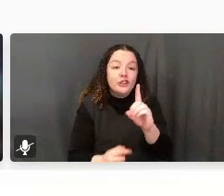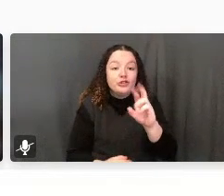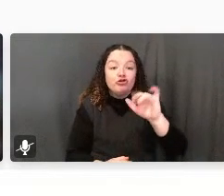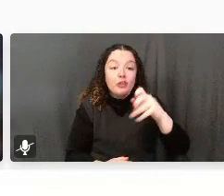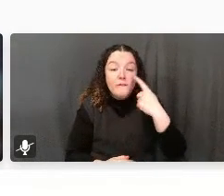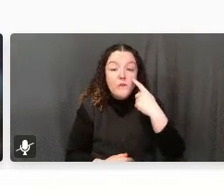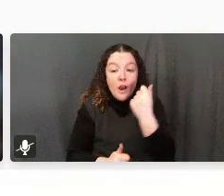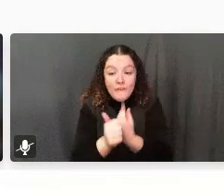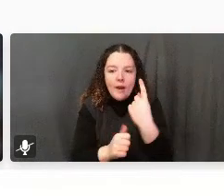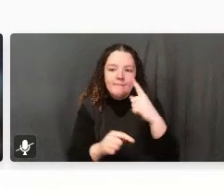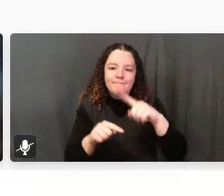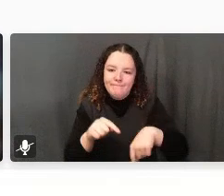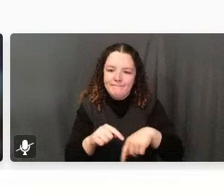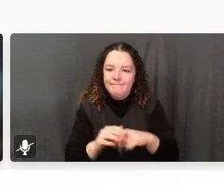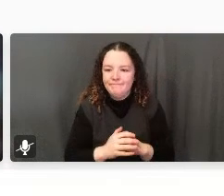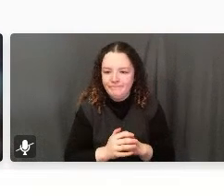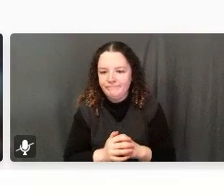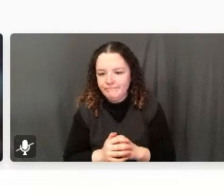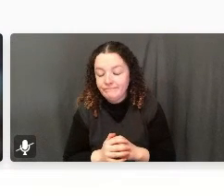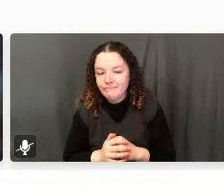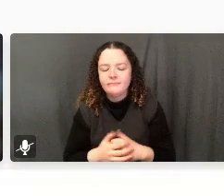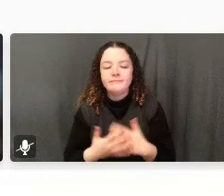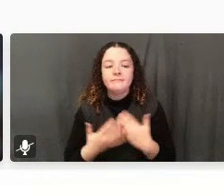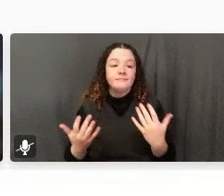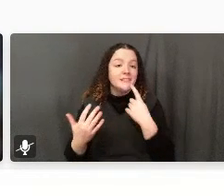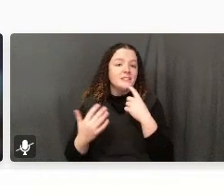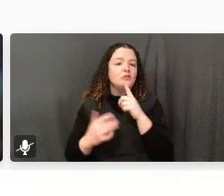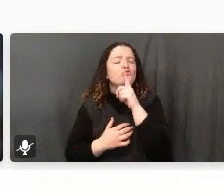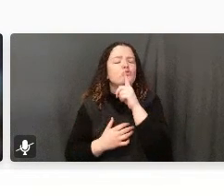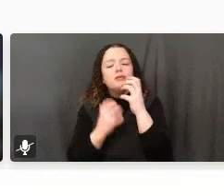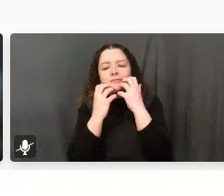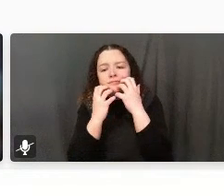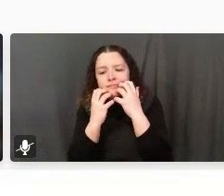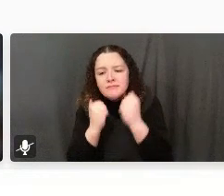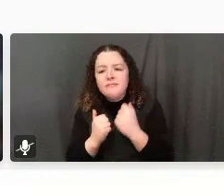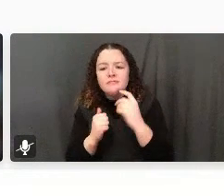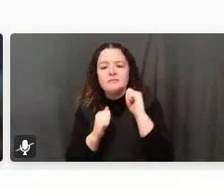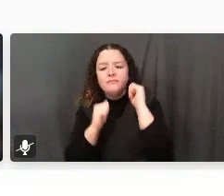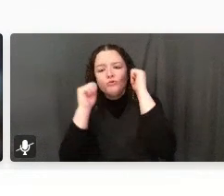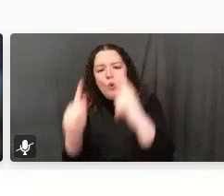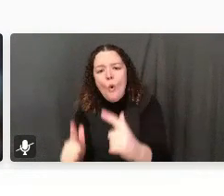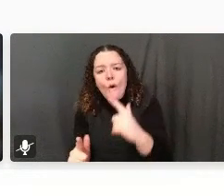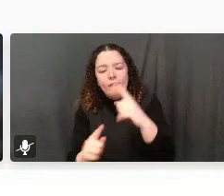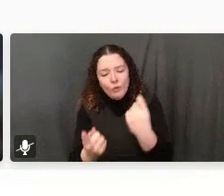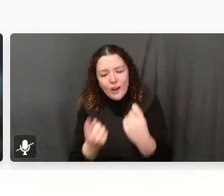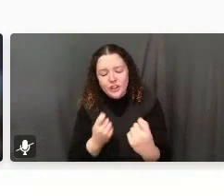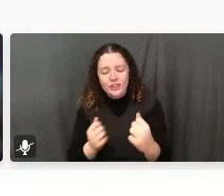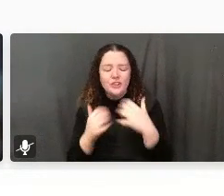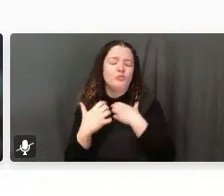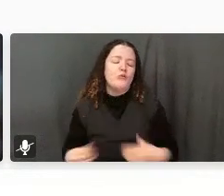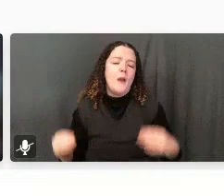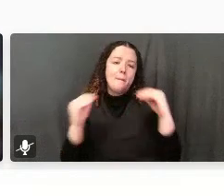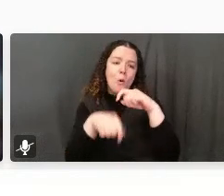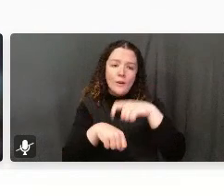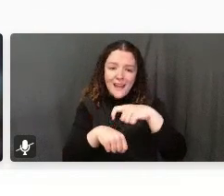that, Ollie. So like I said, I really appreciate all these questions. I wish we had more time to answer all of them, but I'm for respect